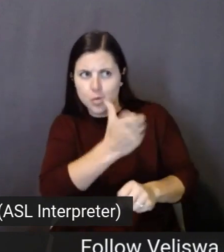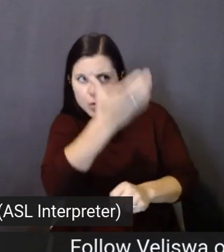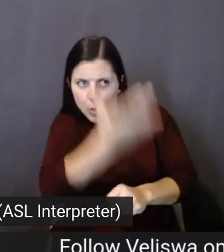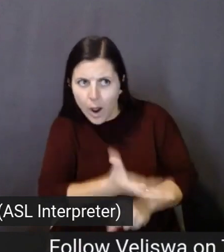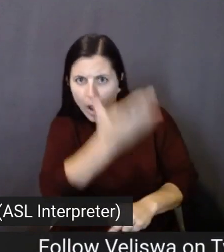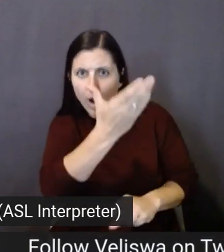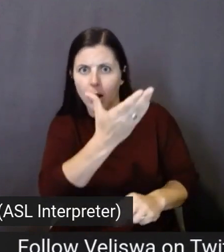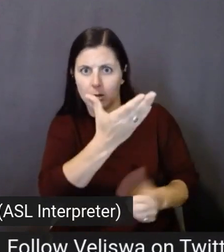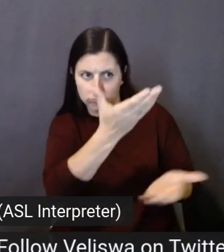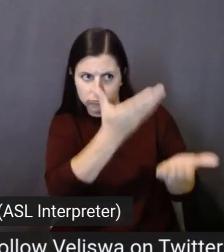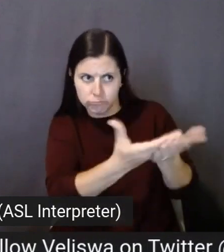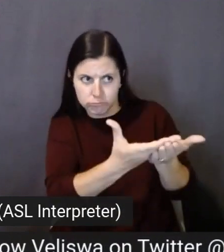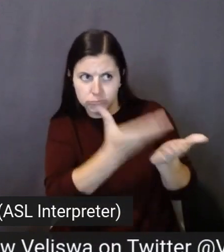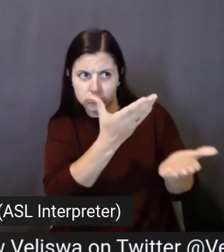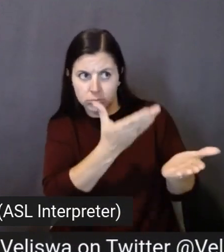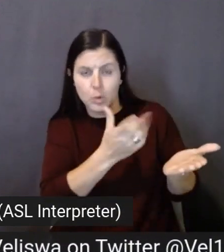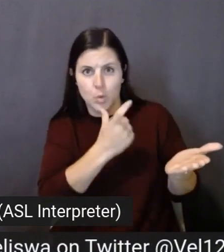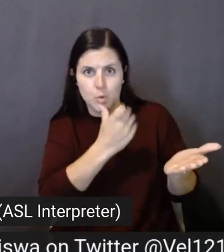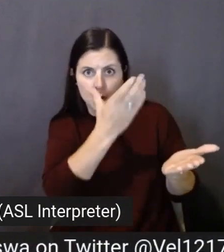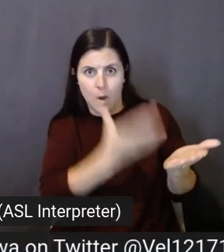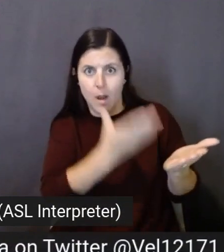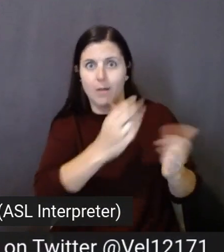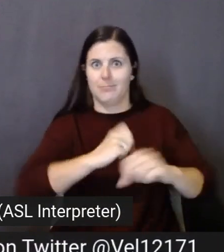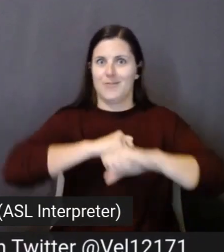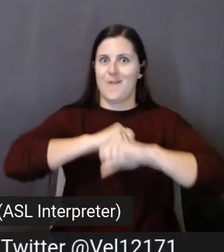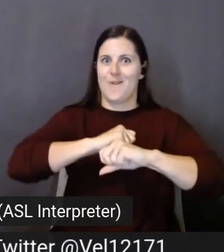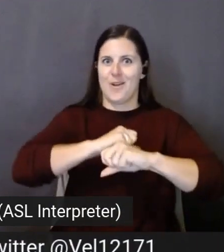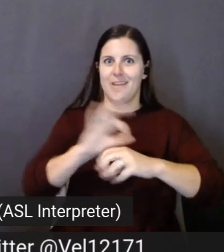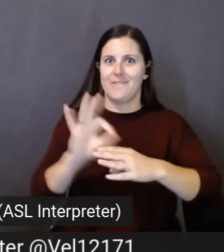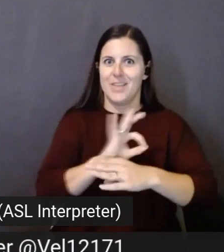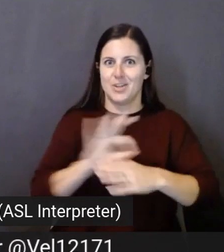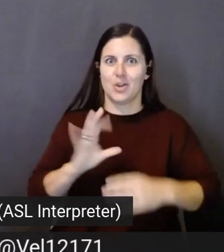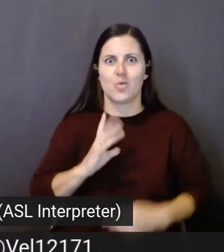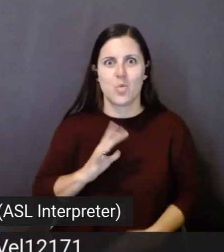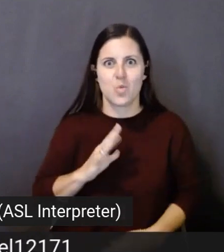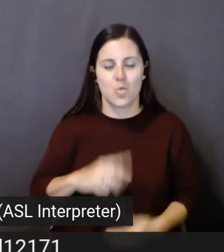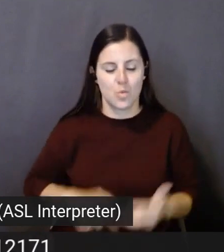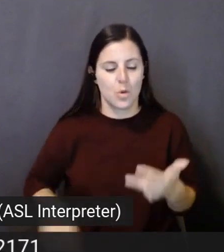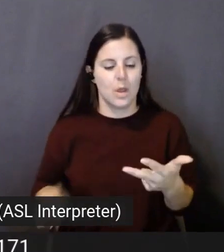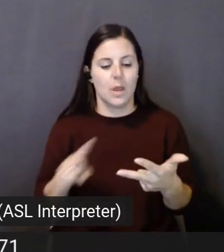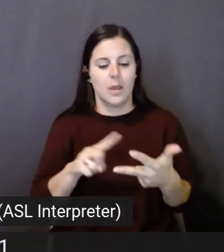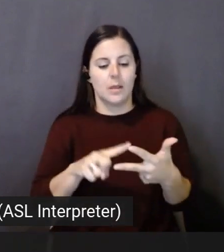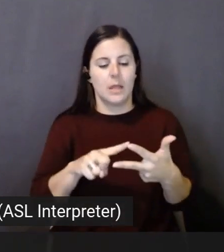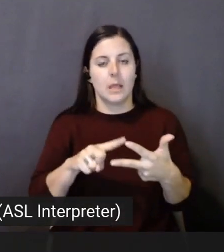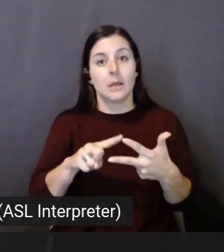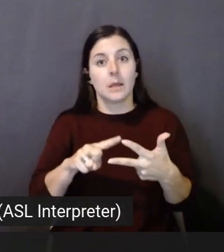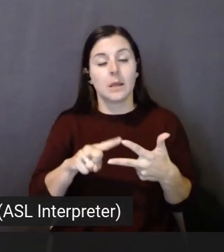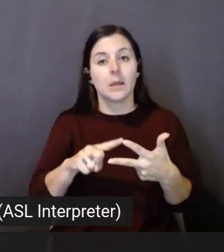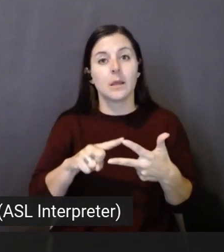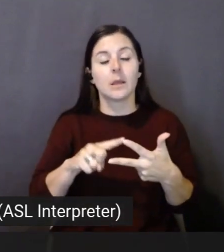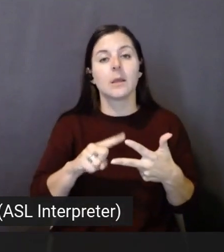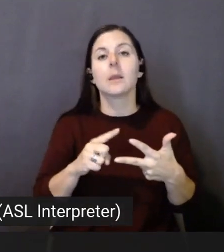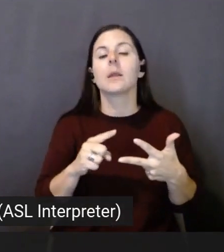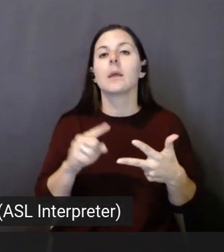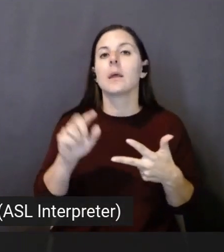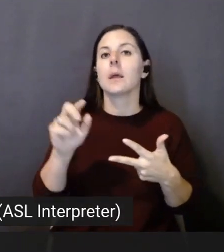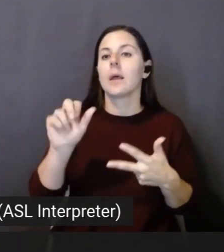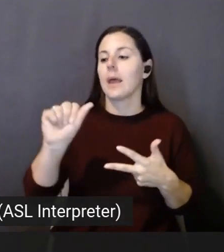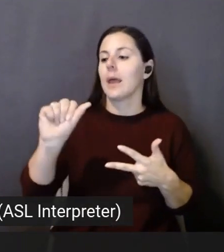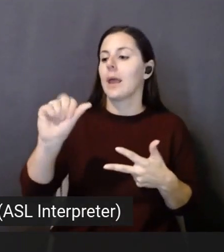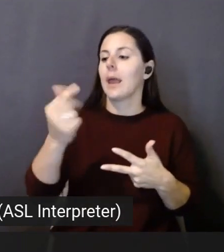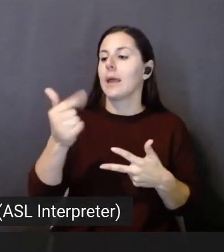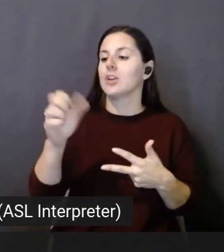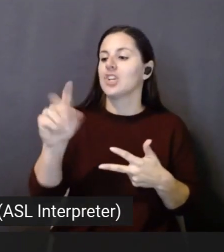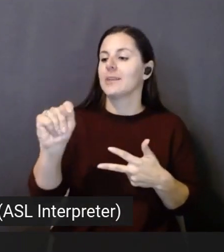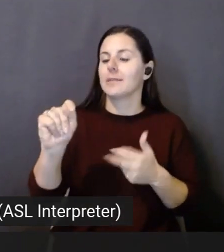into a contact center. So it's a great security feature that we've added to Amazon Connect. The second capability we've added is Agent Assist.